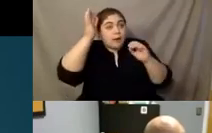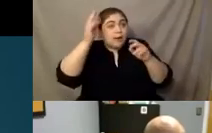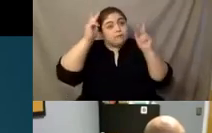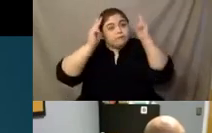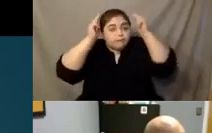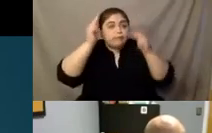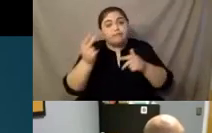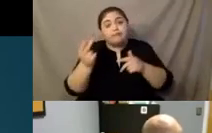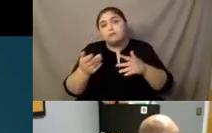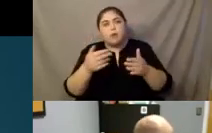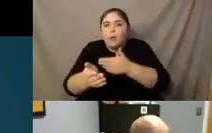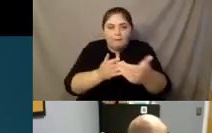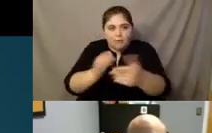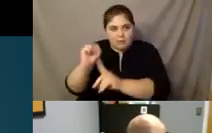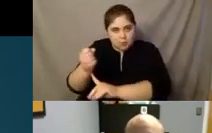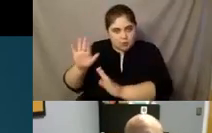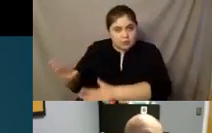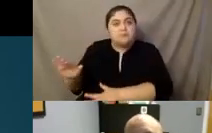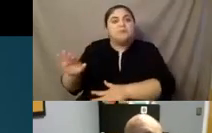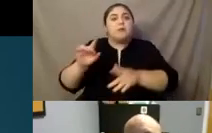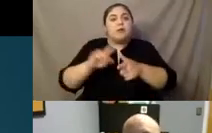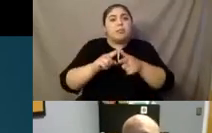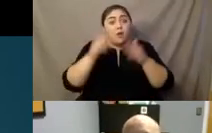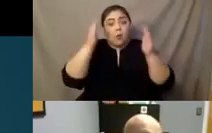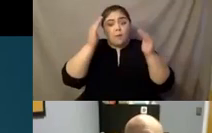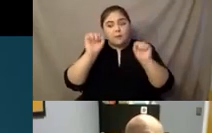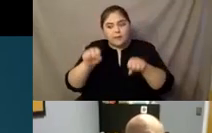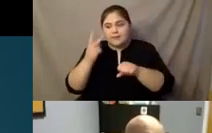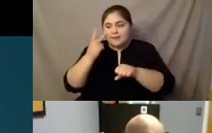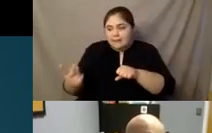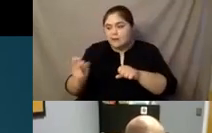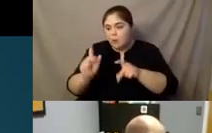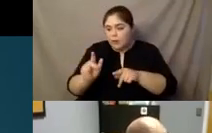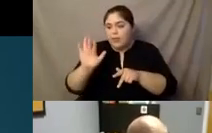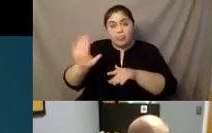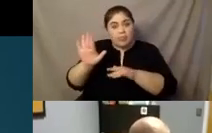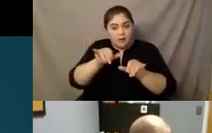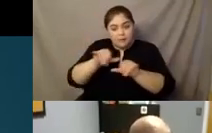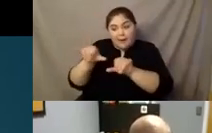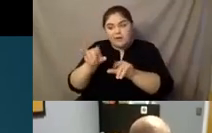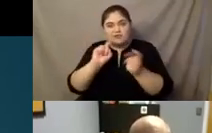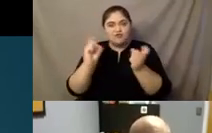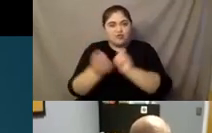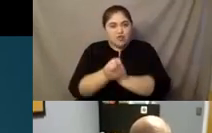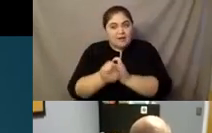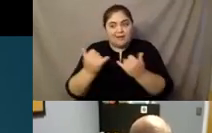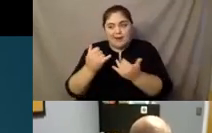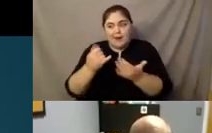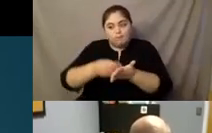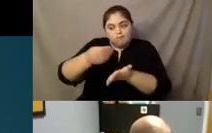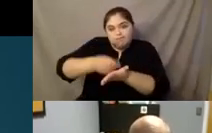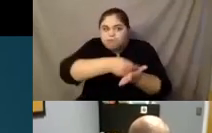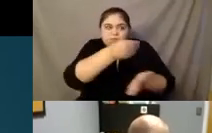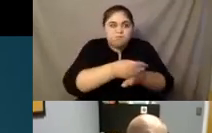or whatever it may be. And then hopefully we would be able to observe a distinct change in the spending pattern when our